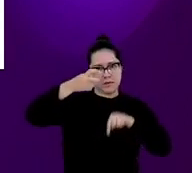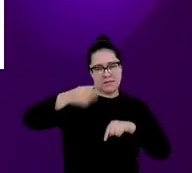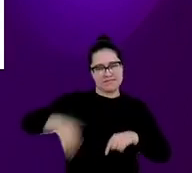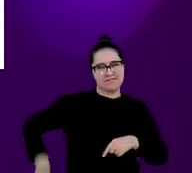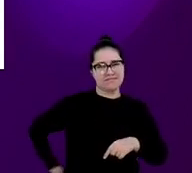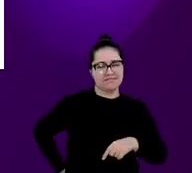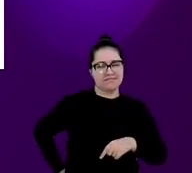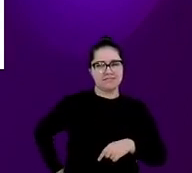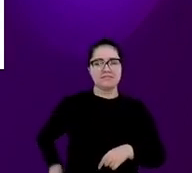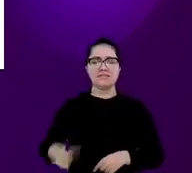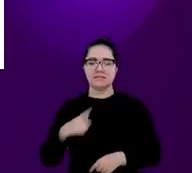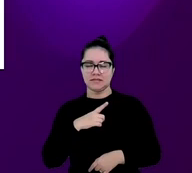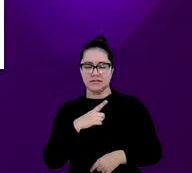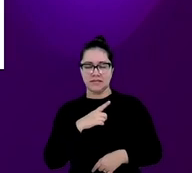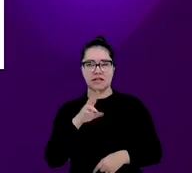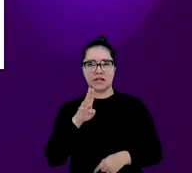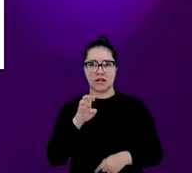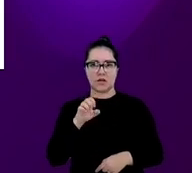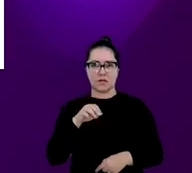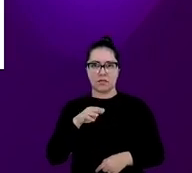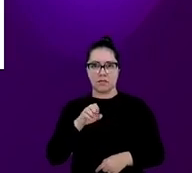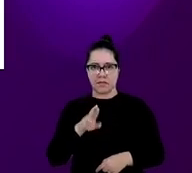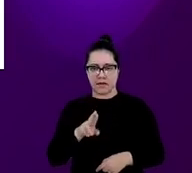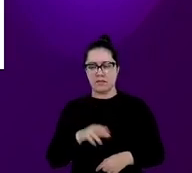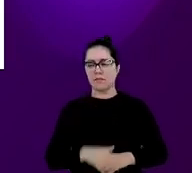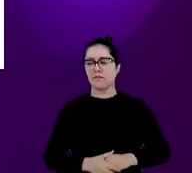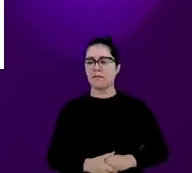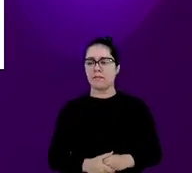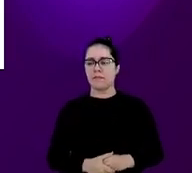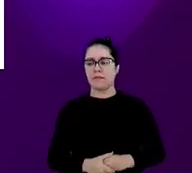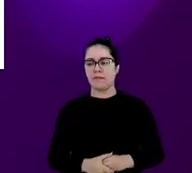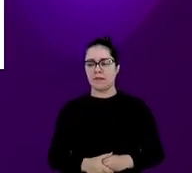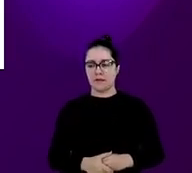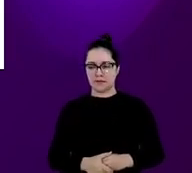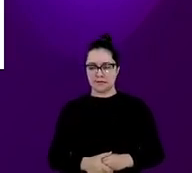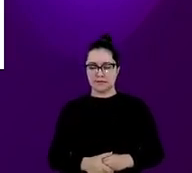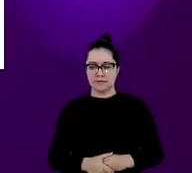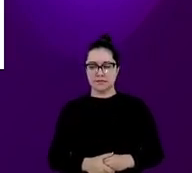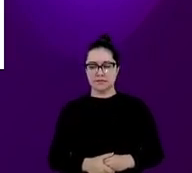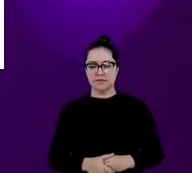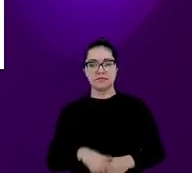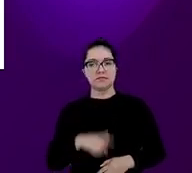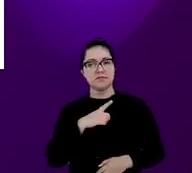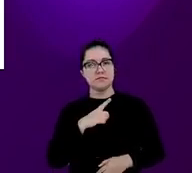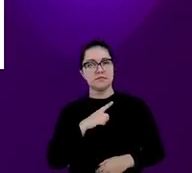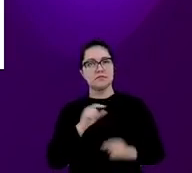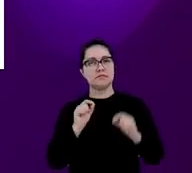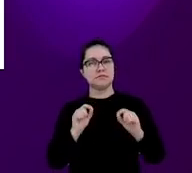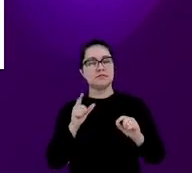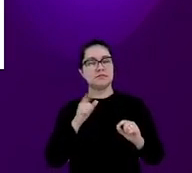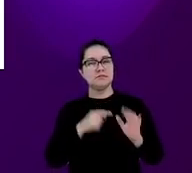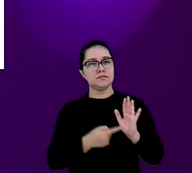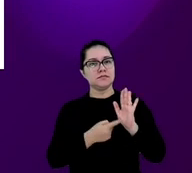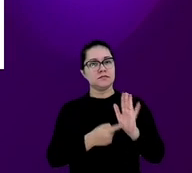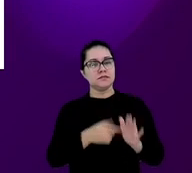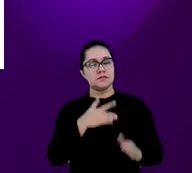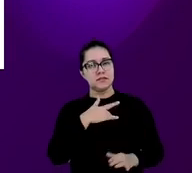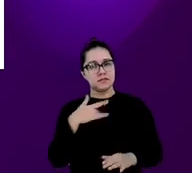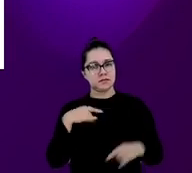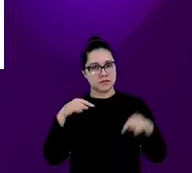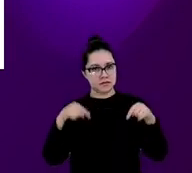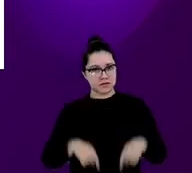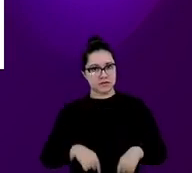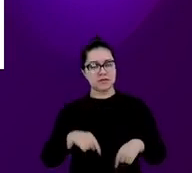health provider here in Brazil. And just to have a take-home message, we decreased the number of